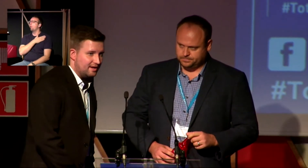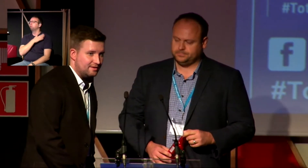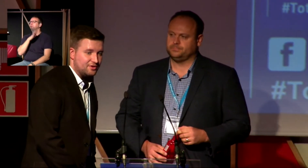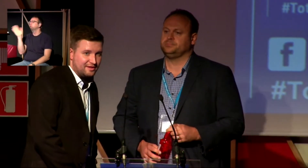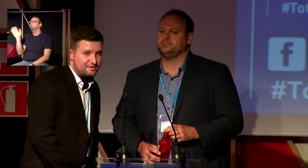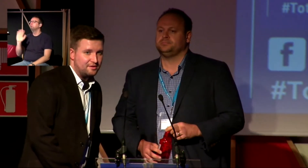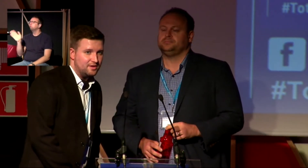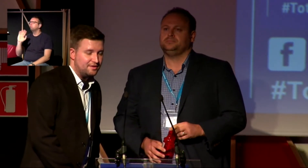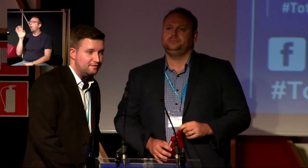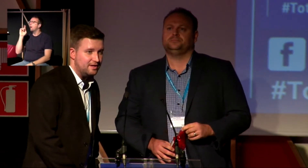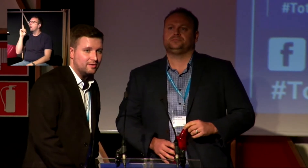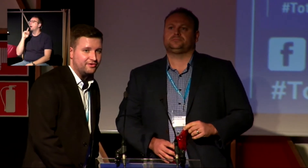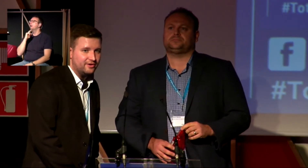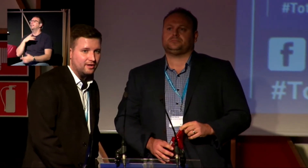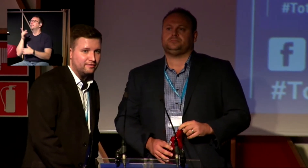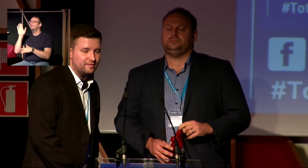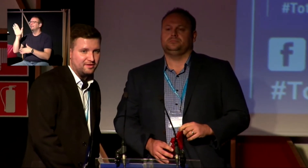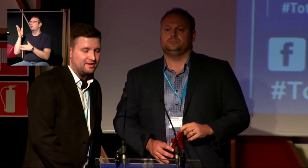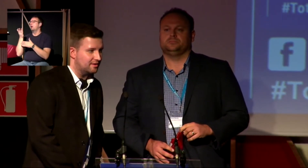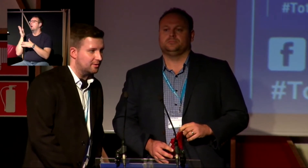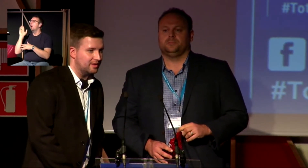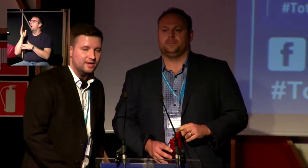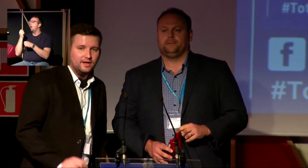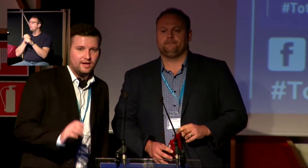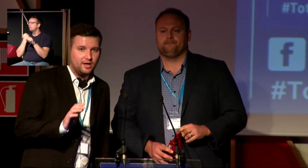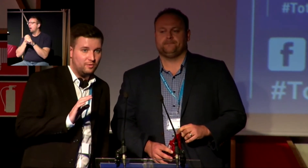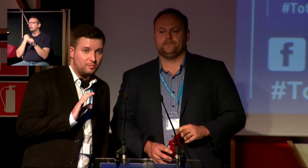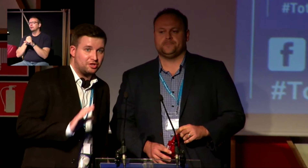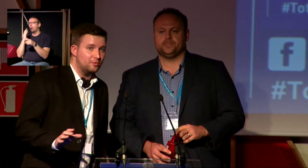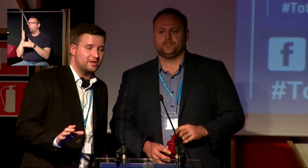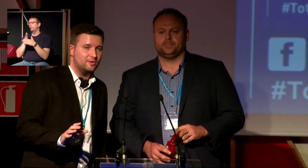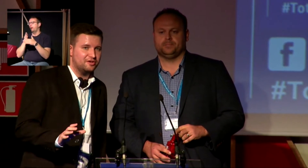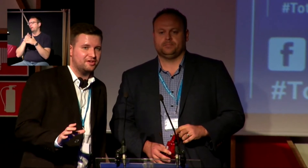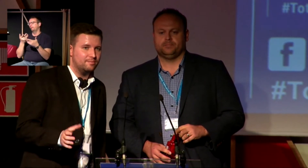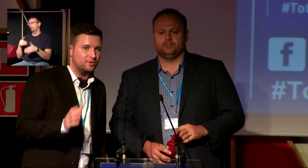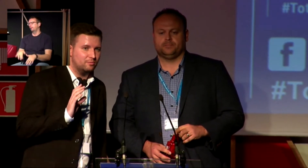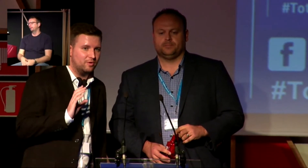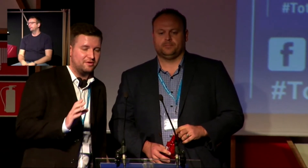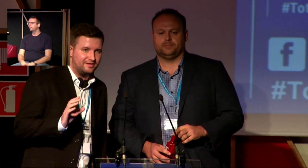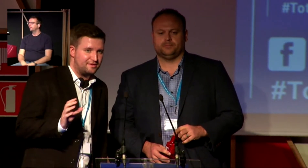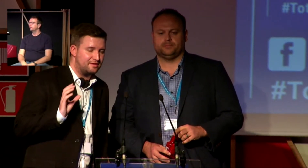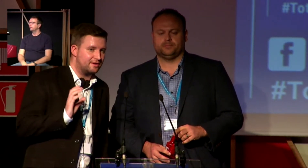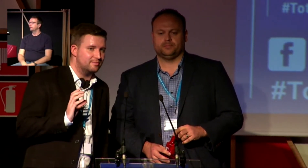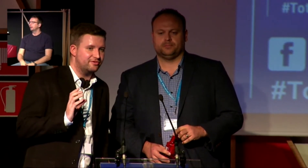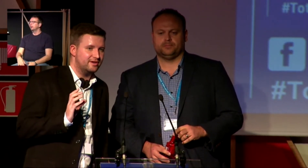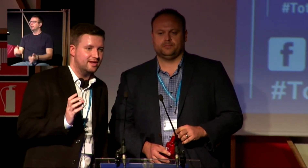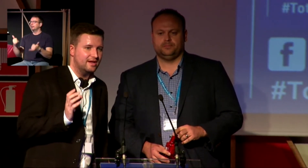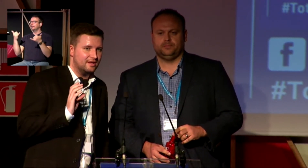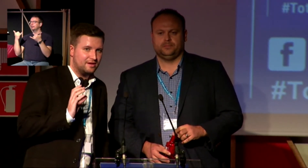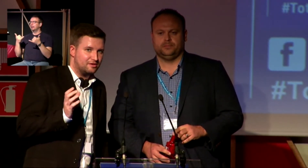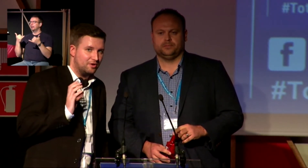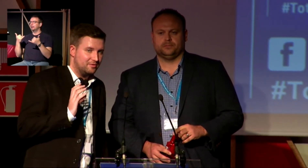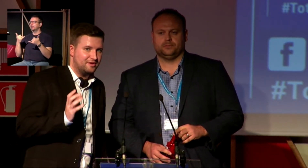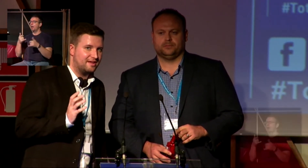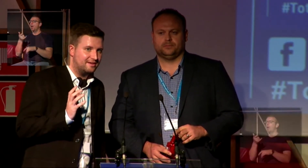at just listen to a TV commentary of a particular goal. We won't show the goal just yet, but we want you to listen to the commentary